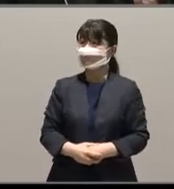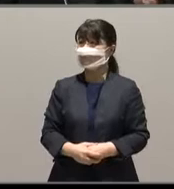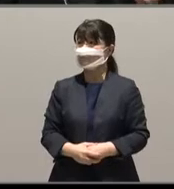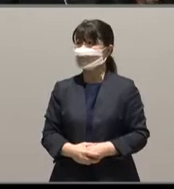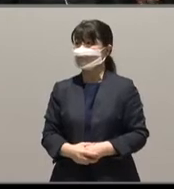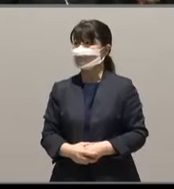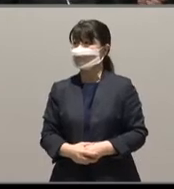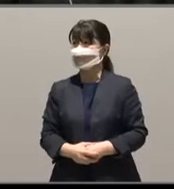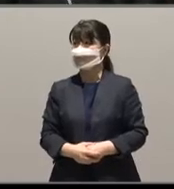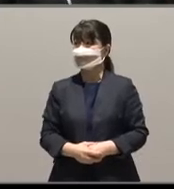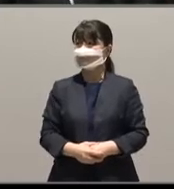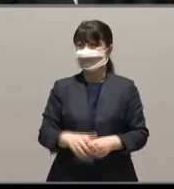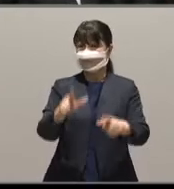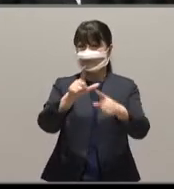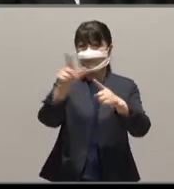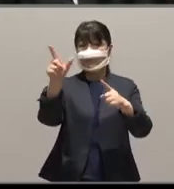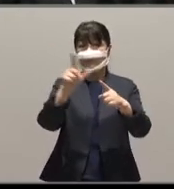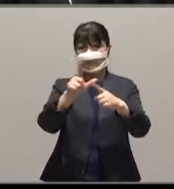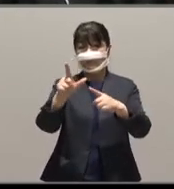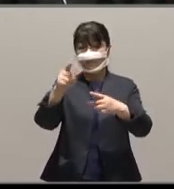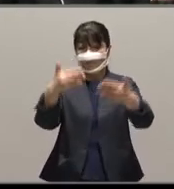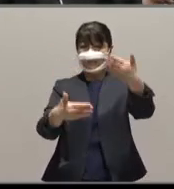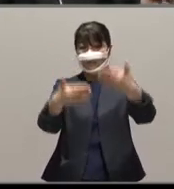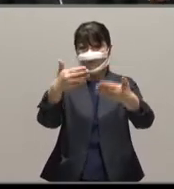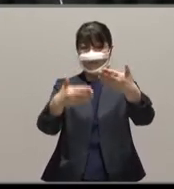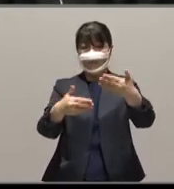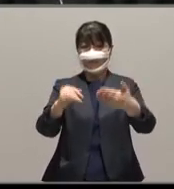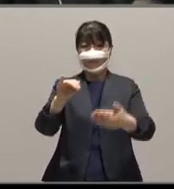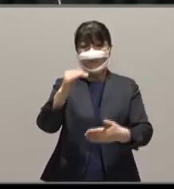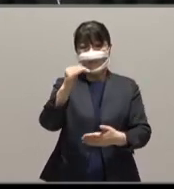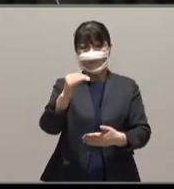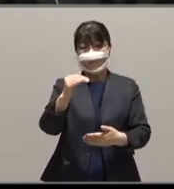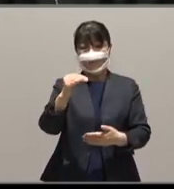And the NHK, Japanese Broadcasting,